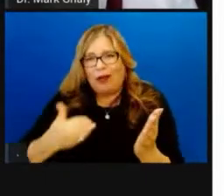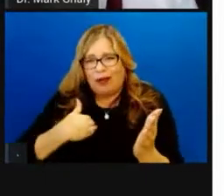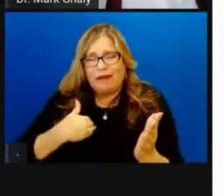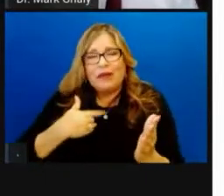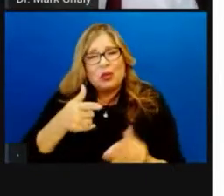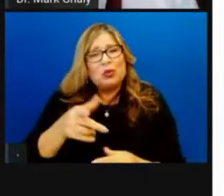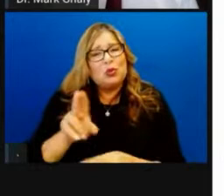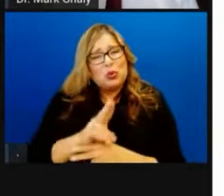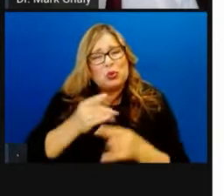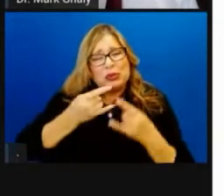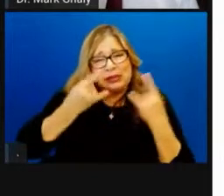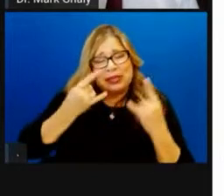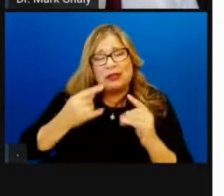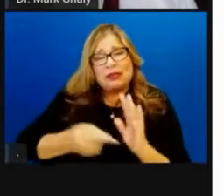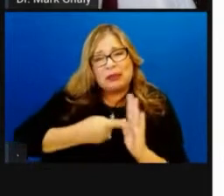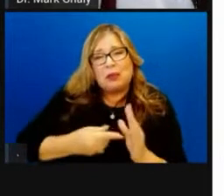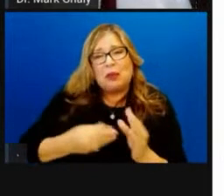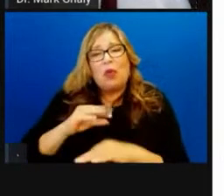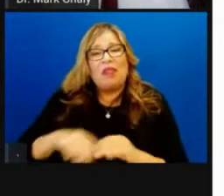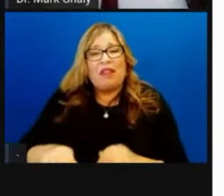than others. Next slide.